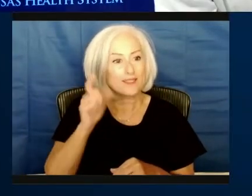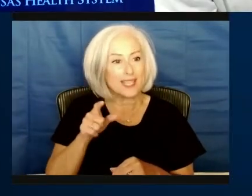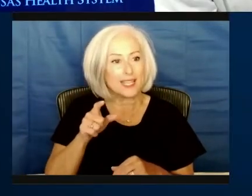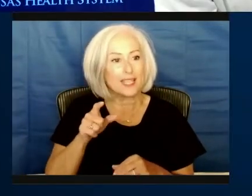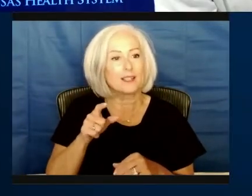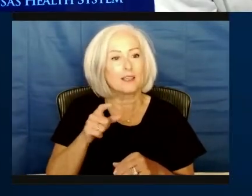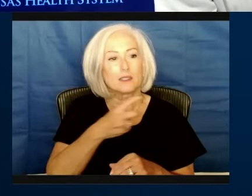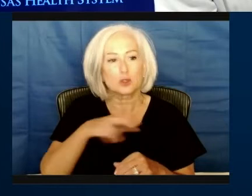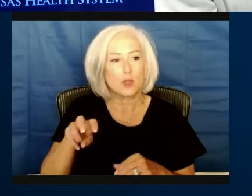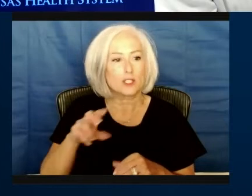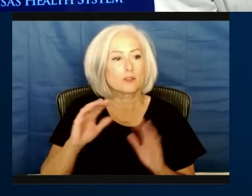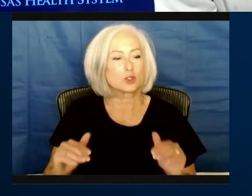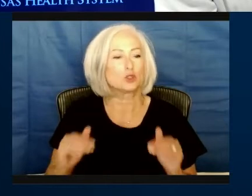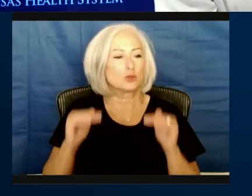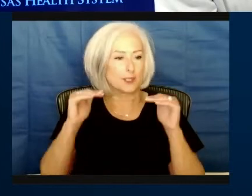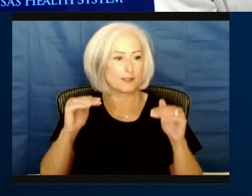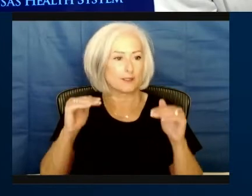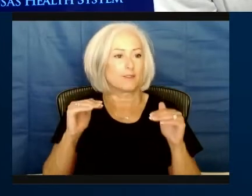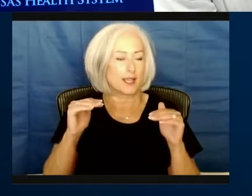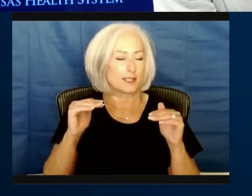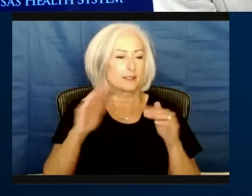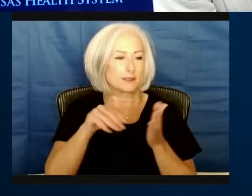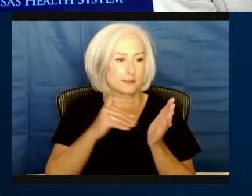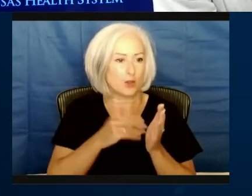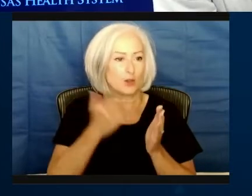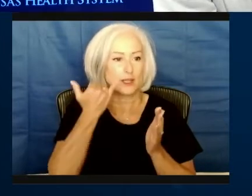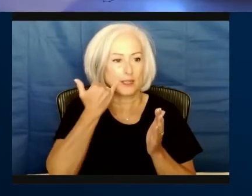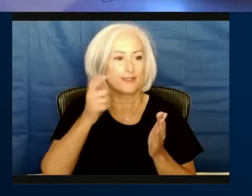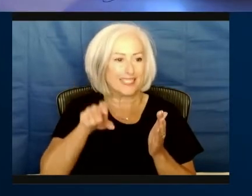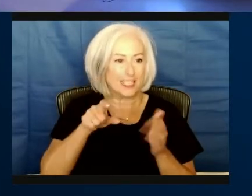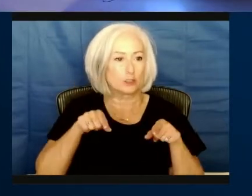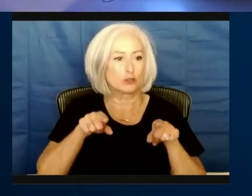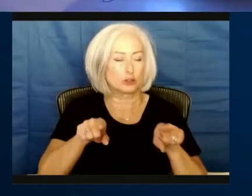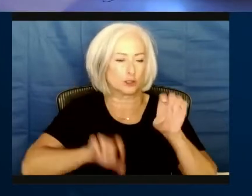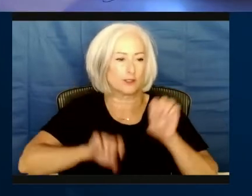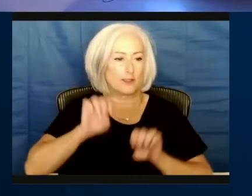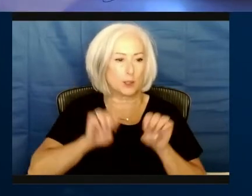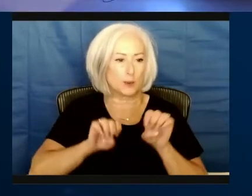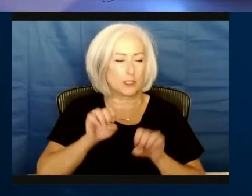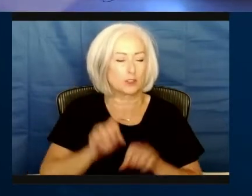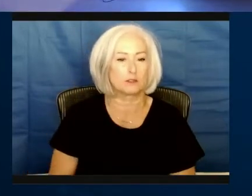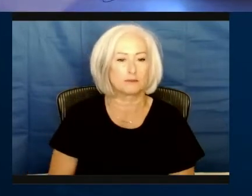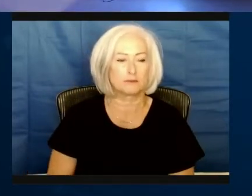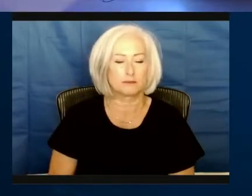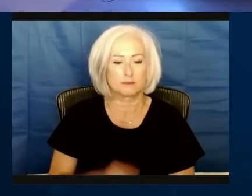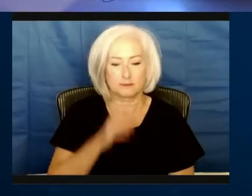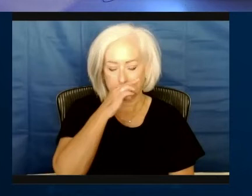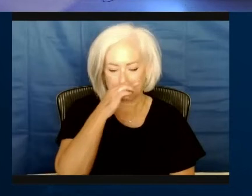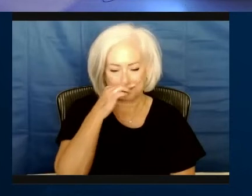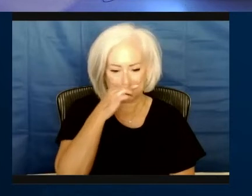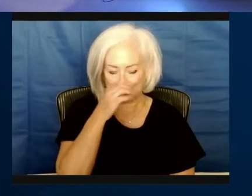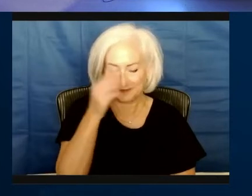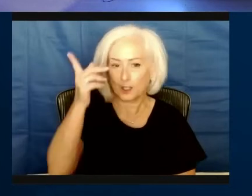their evaluation. Matt, how do you decide who gets on a helicopter and who goes by ground?